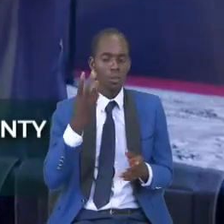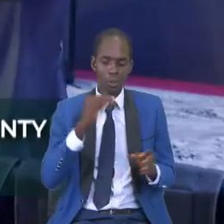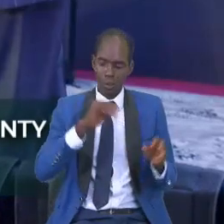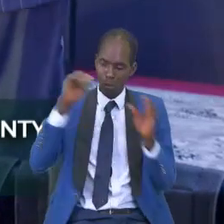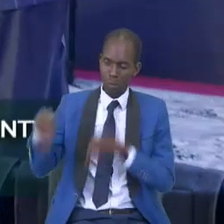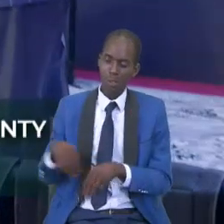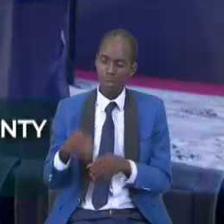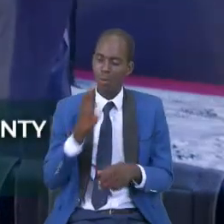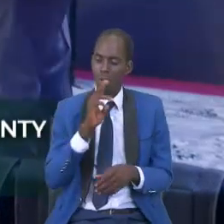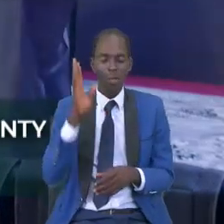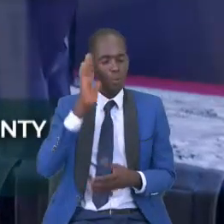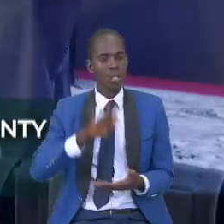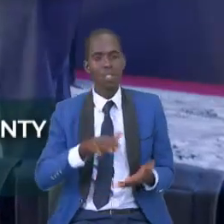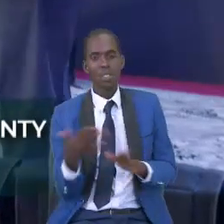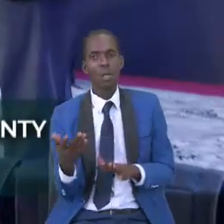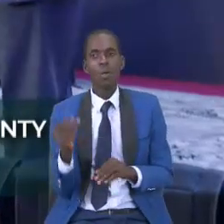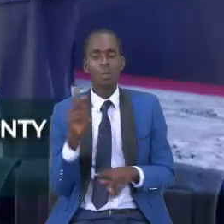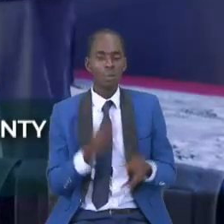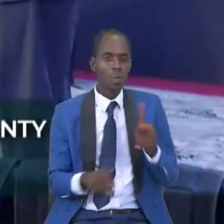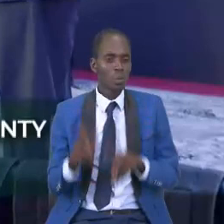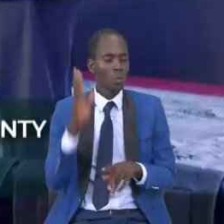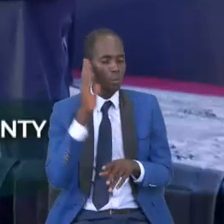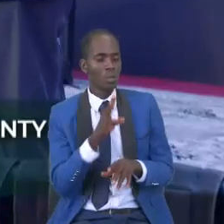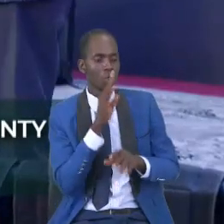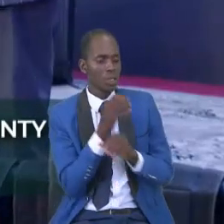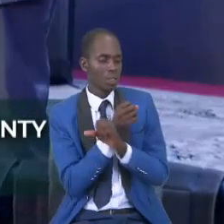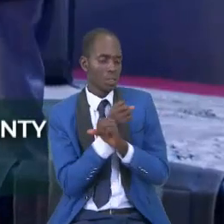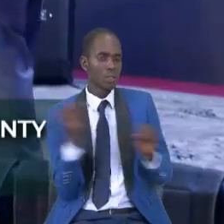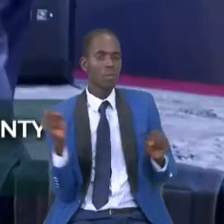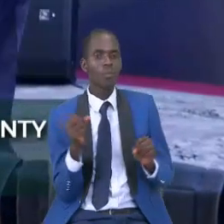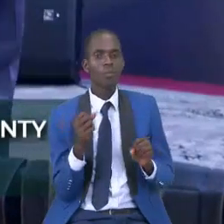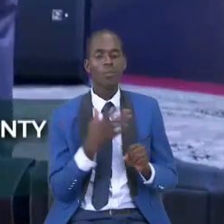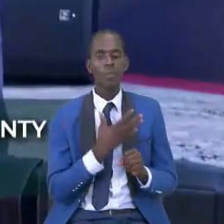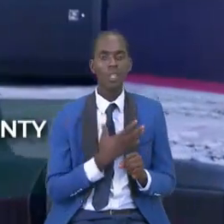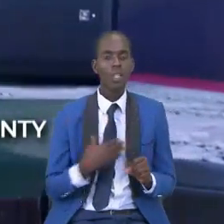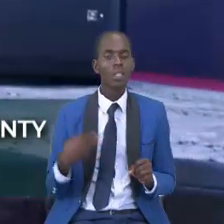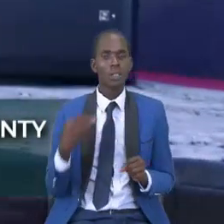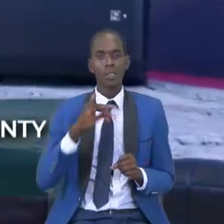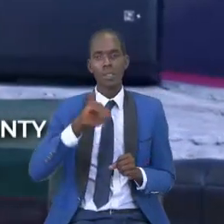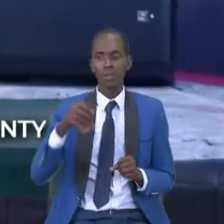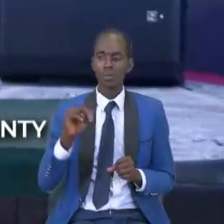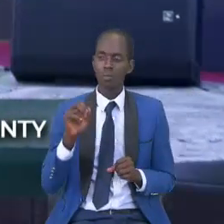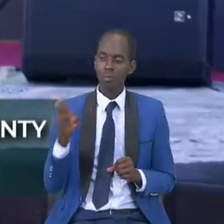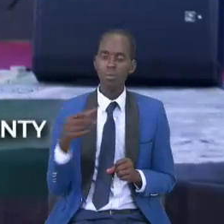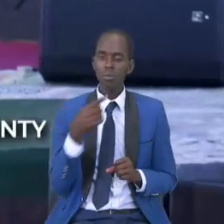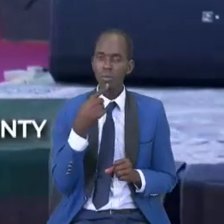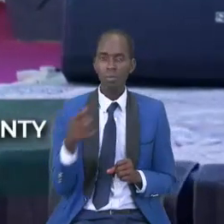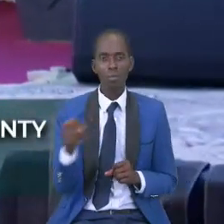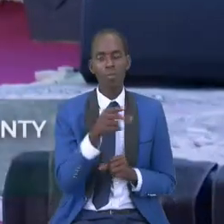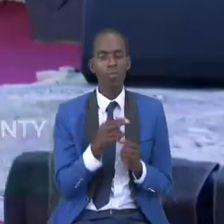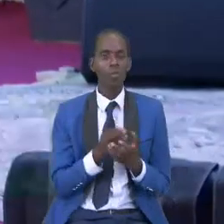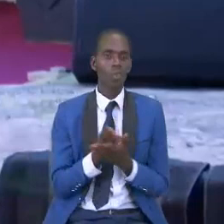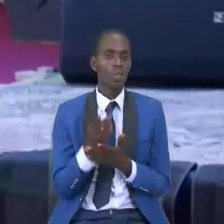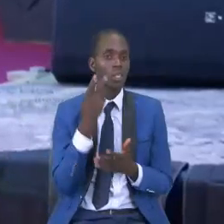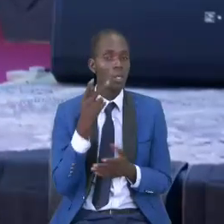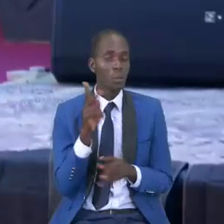and they'll be spared. And he told them the truth. You know, those people could have kept on praying,